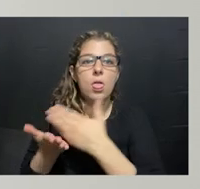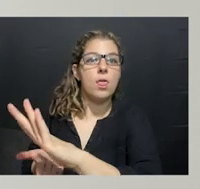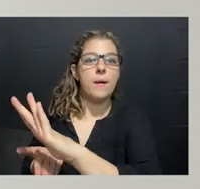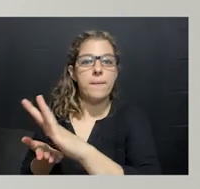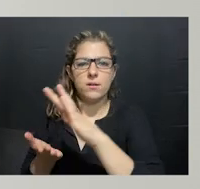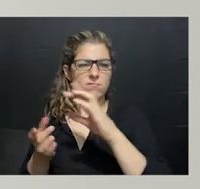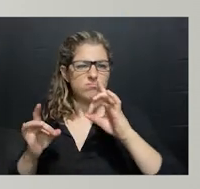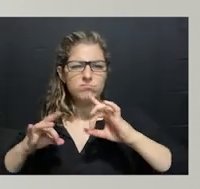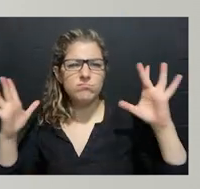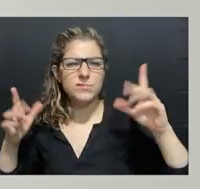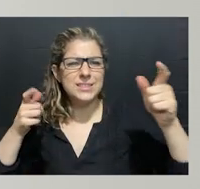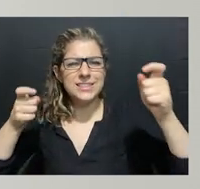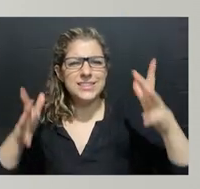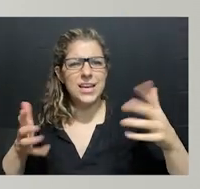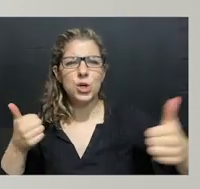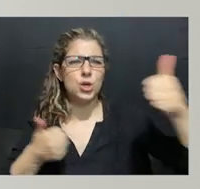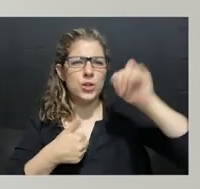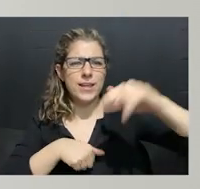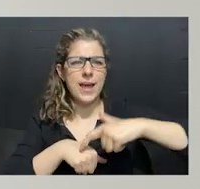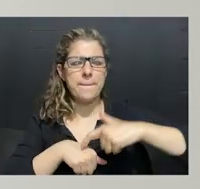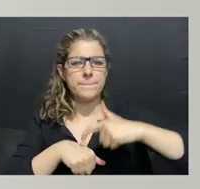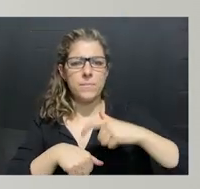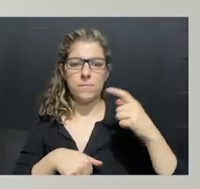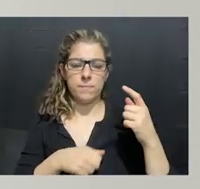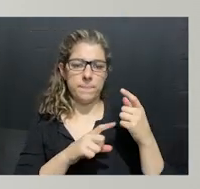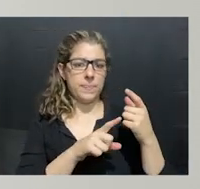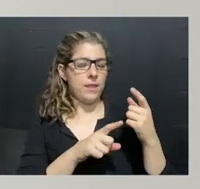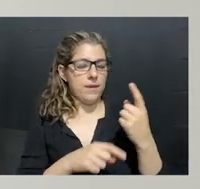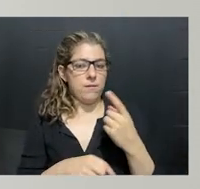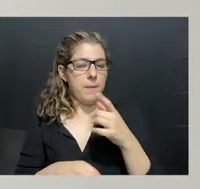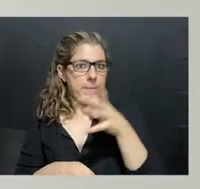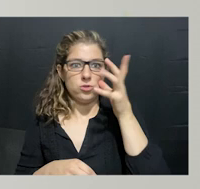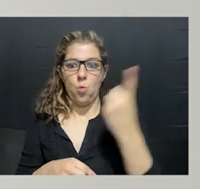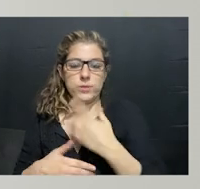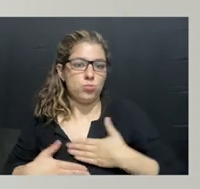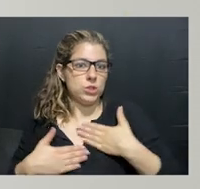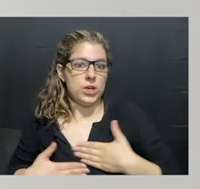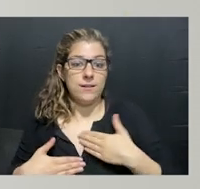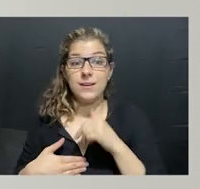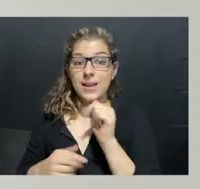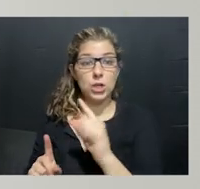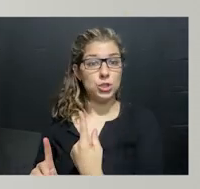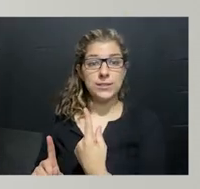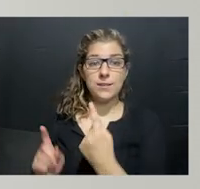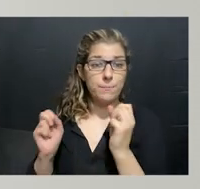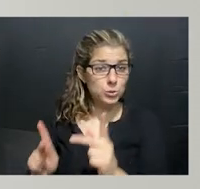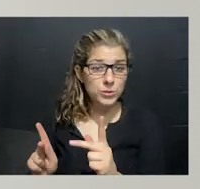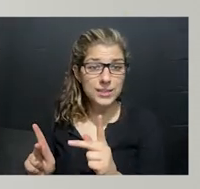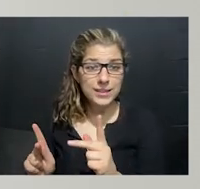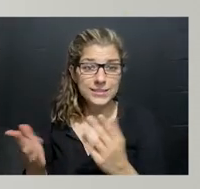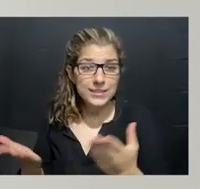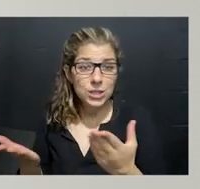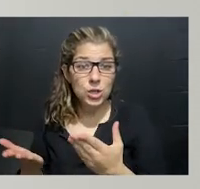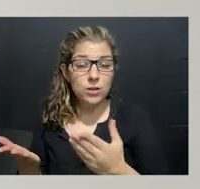brutal dictatorship, and they've always had a tremendous appreciation for not just the opportunities that exist in